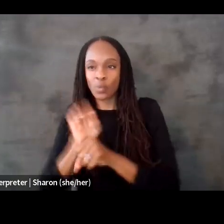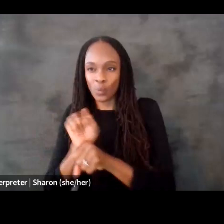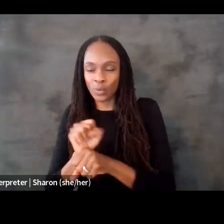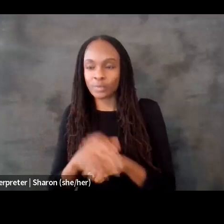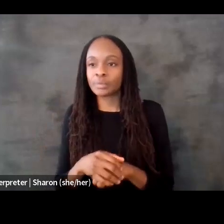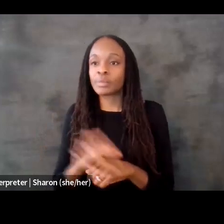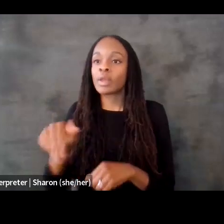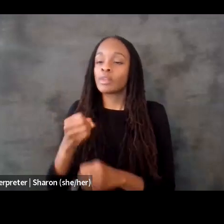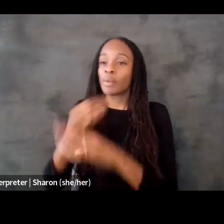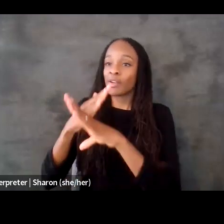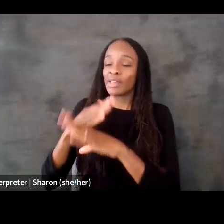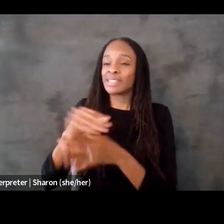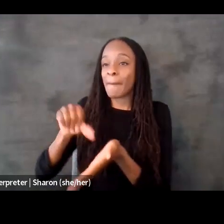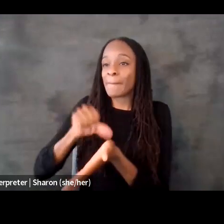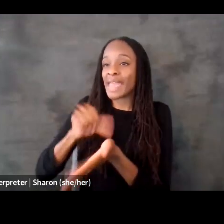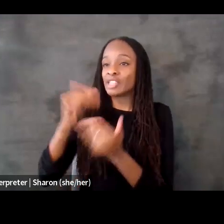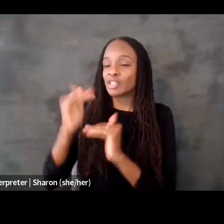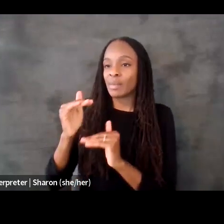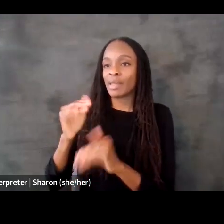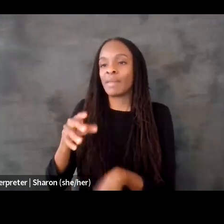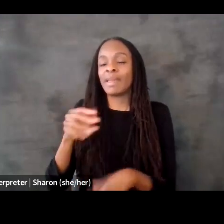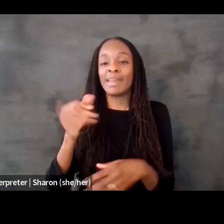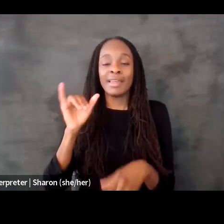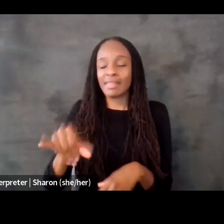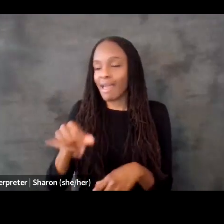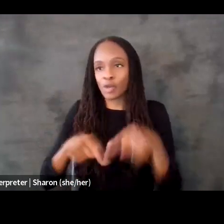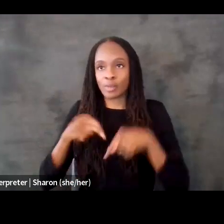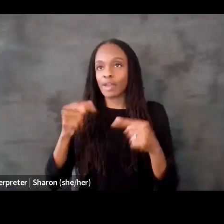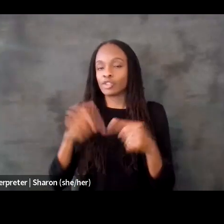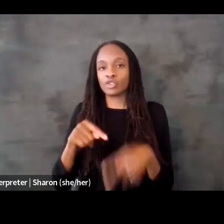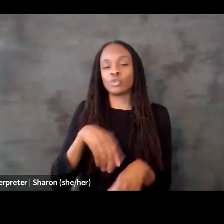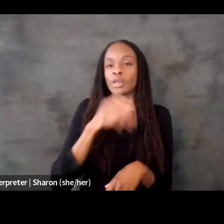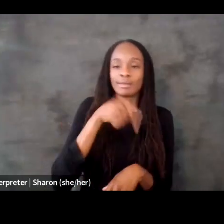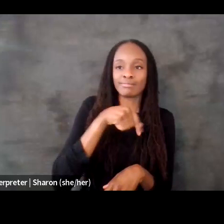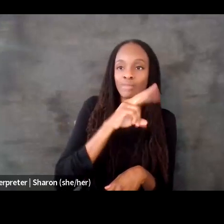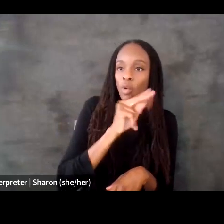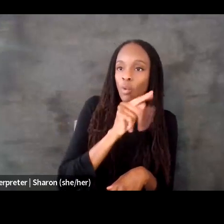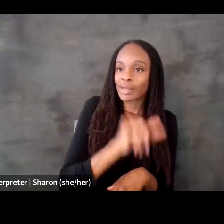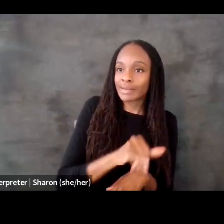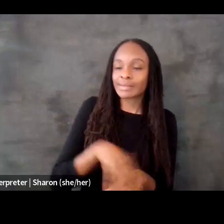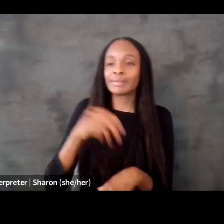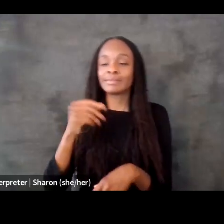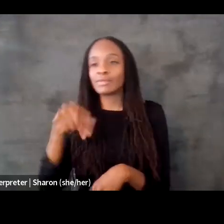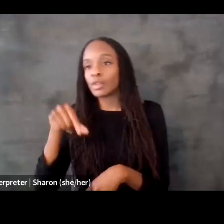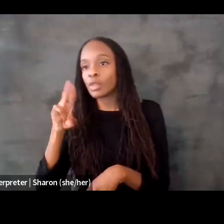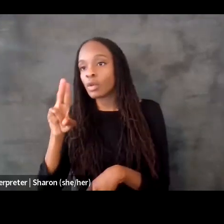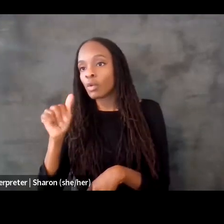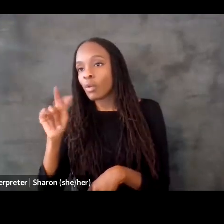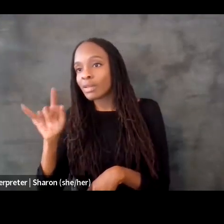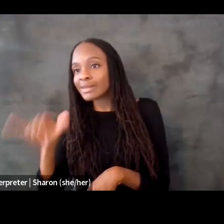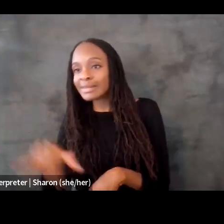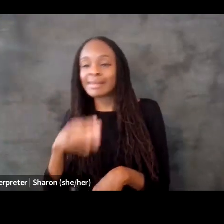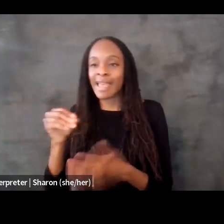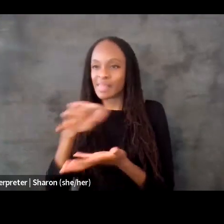Another barrier is page limits. That goes back to even like the quant versus qual versus mixed methods research. And oftentimes there's